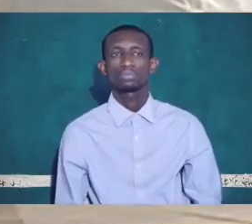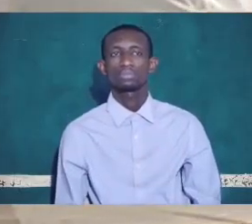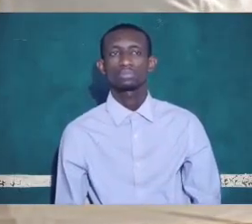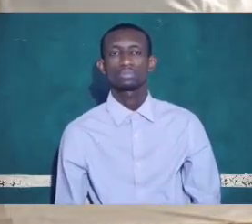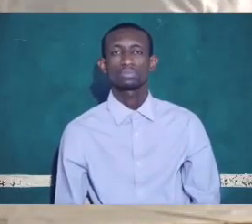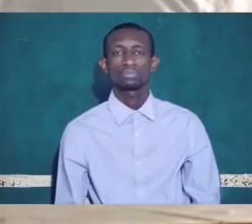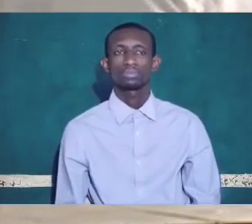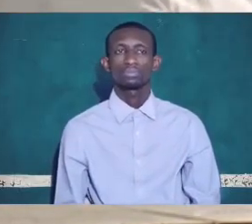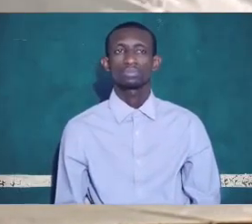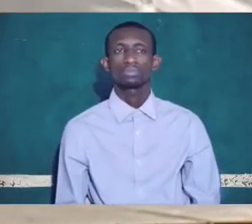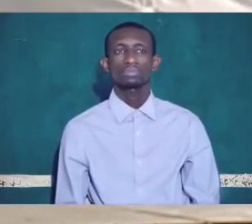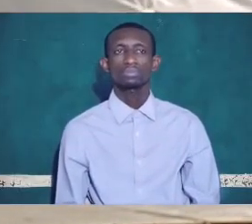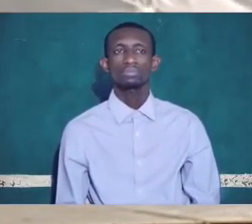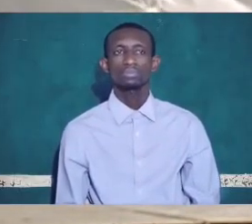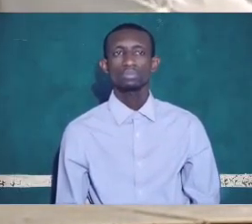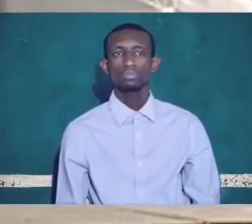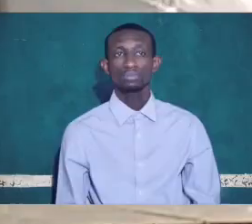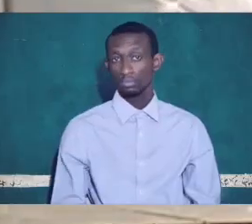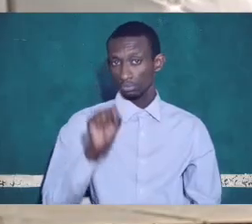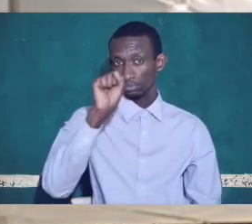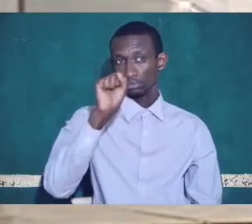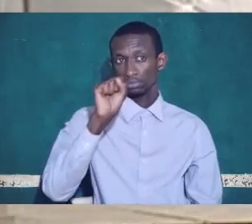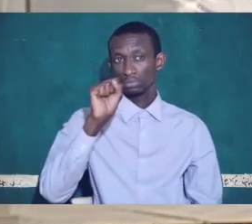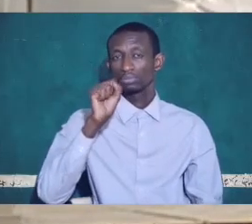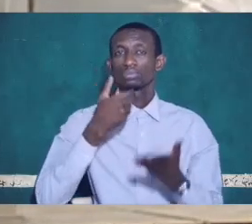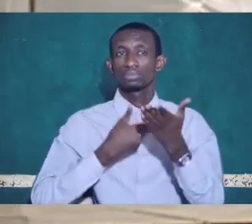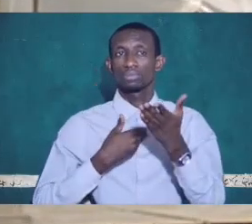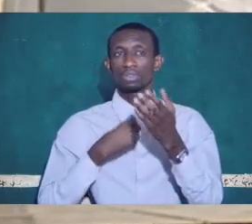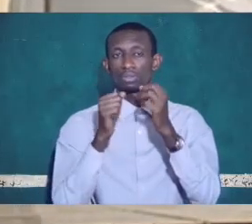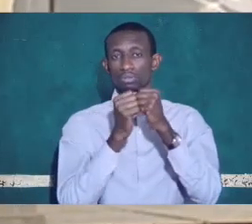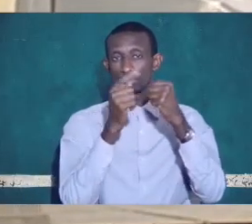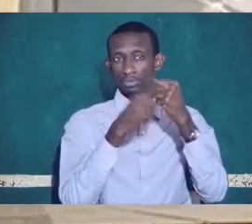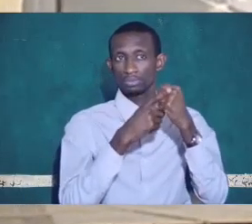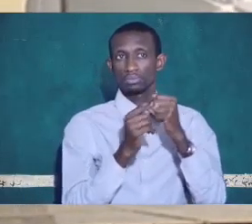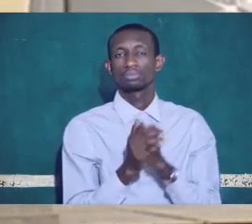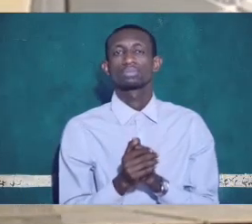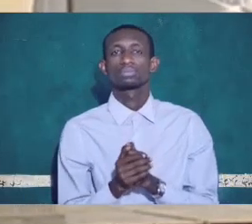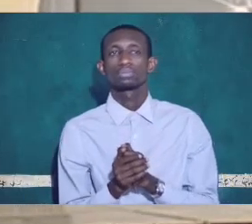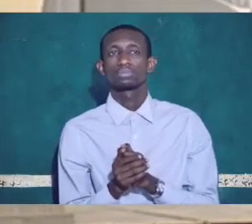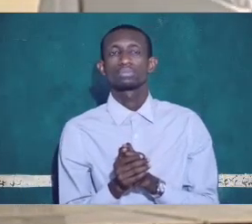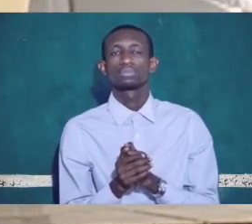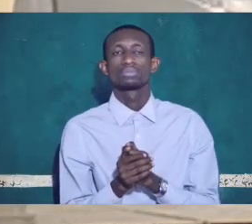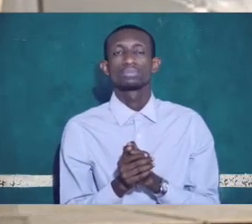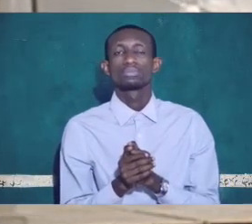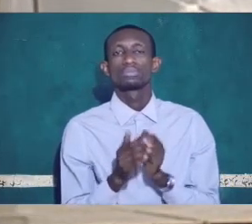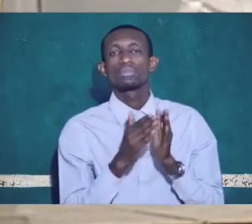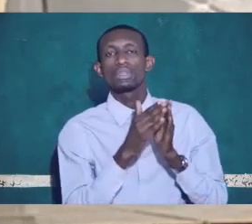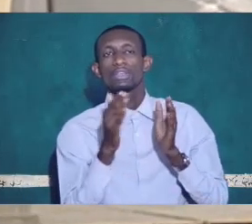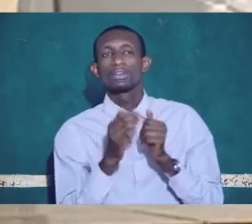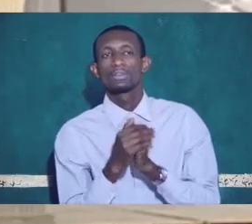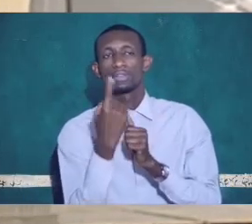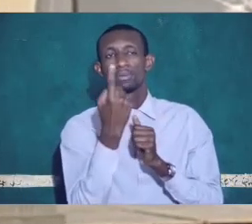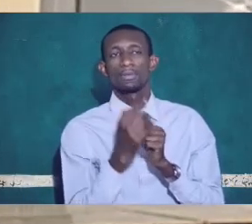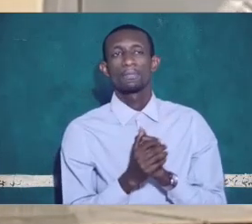For sulfur, we have 16 electrons. And the first one,